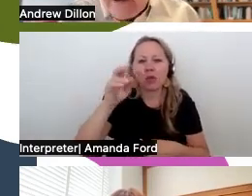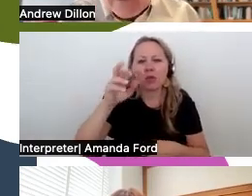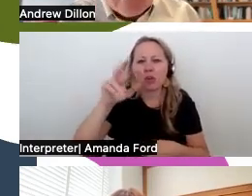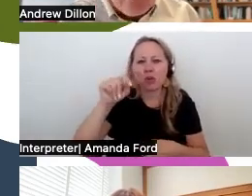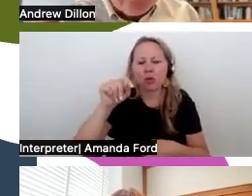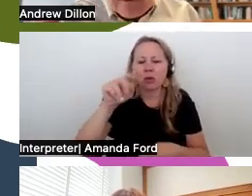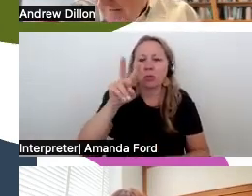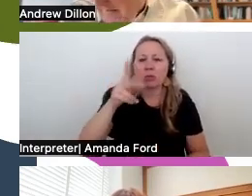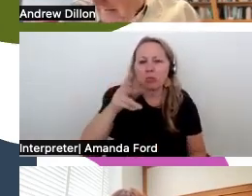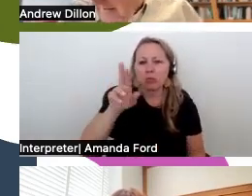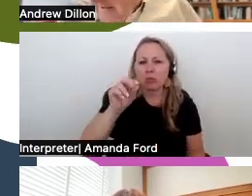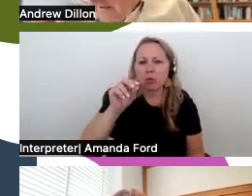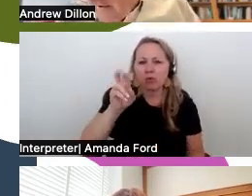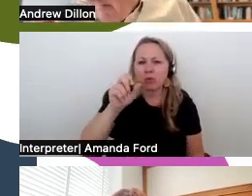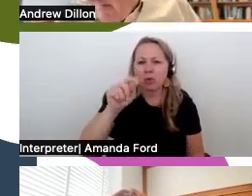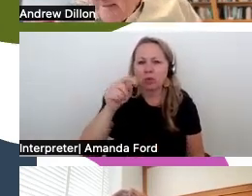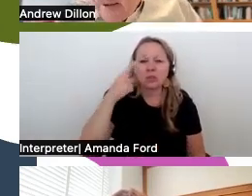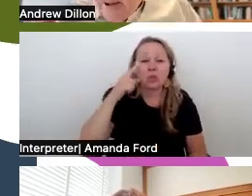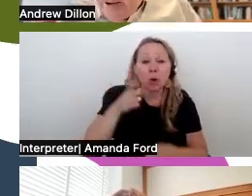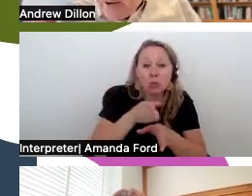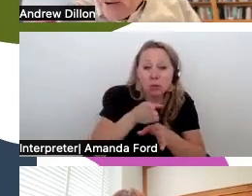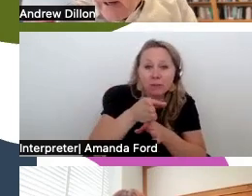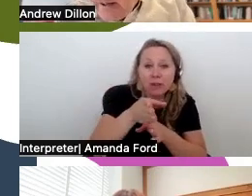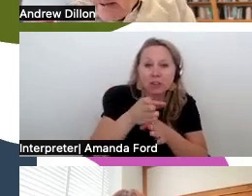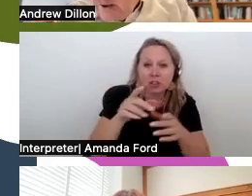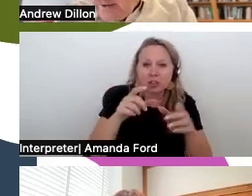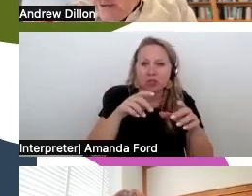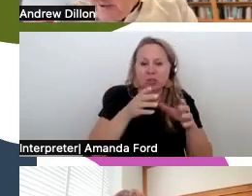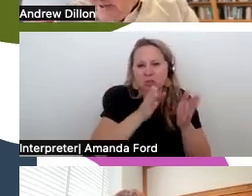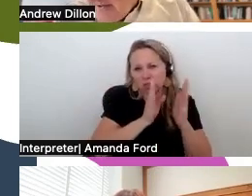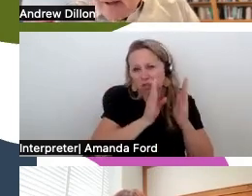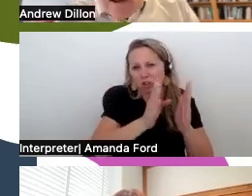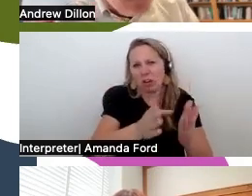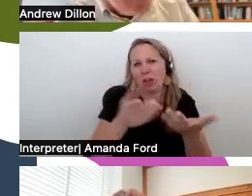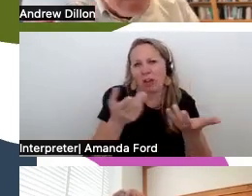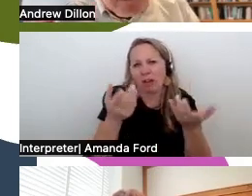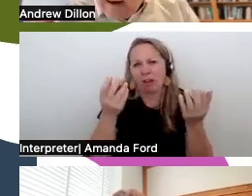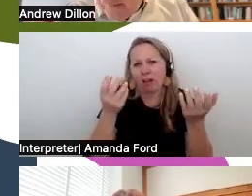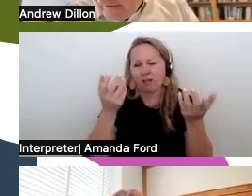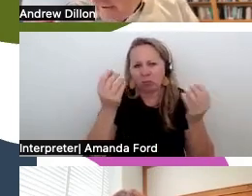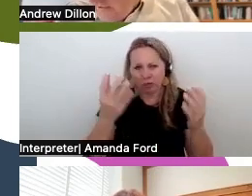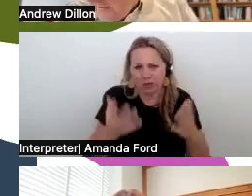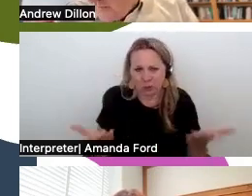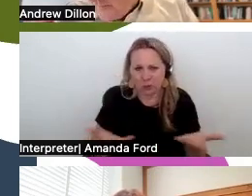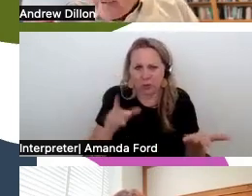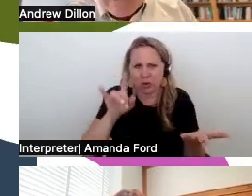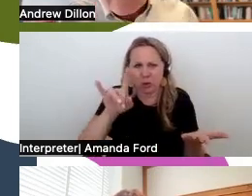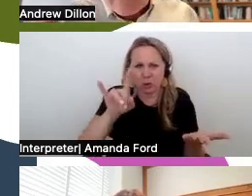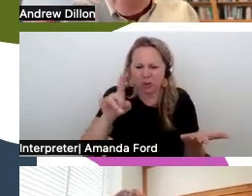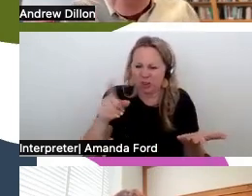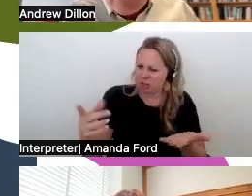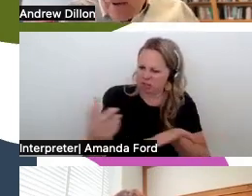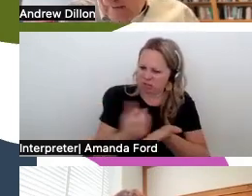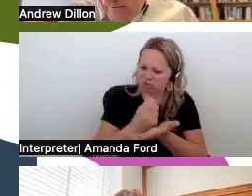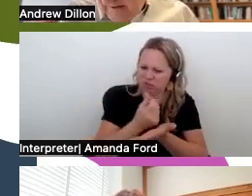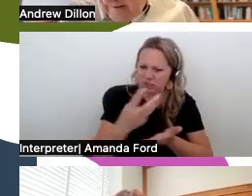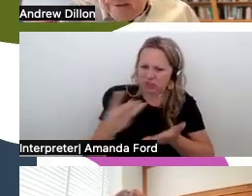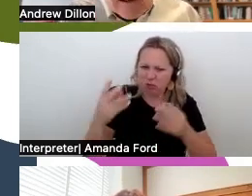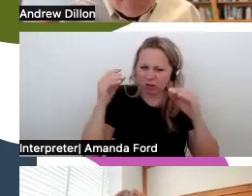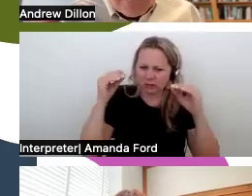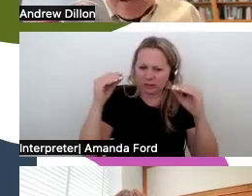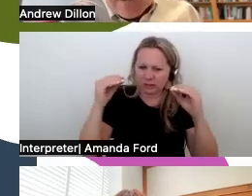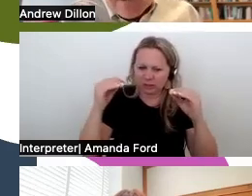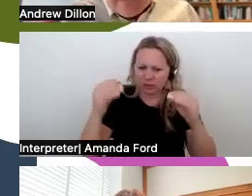of Texas at Austin. She regularly teaches genetics and honors genetics, has had several teaching awards, and is a member of